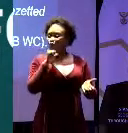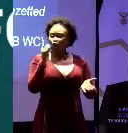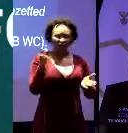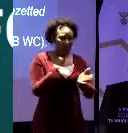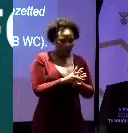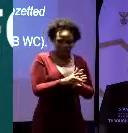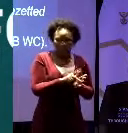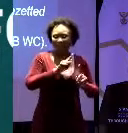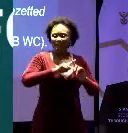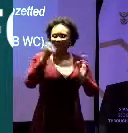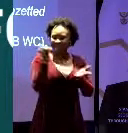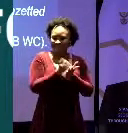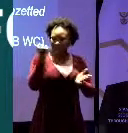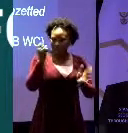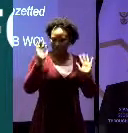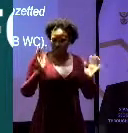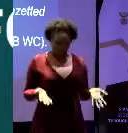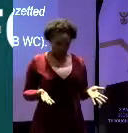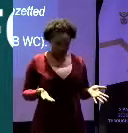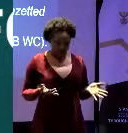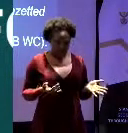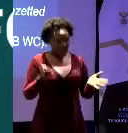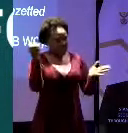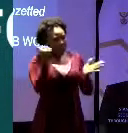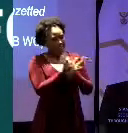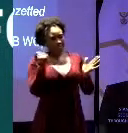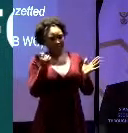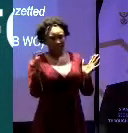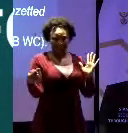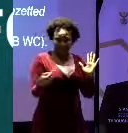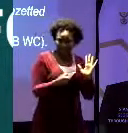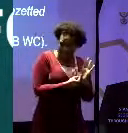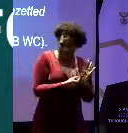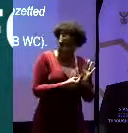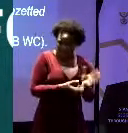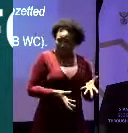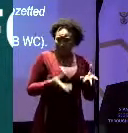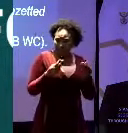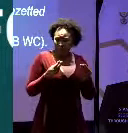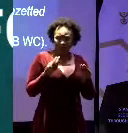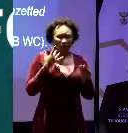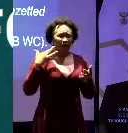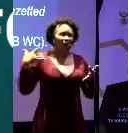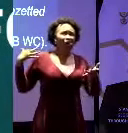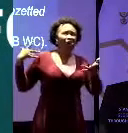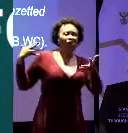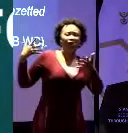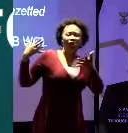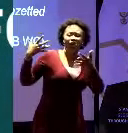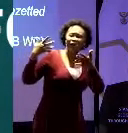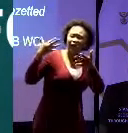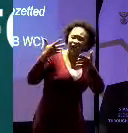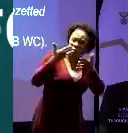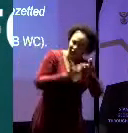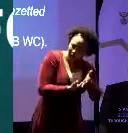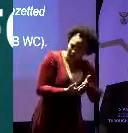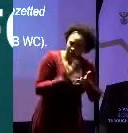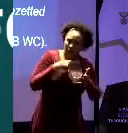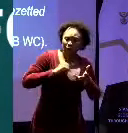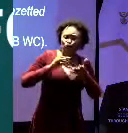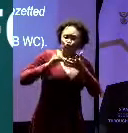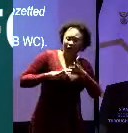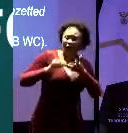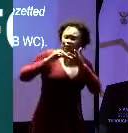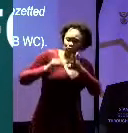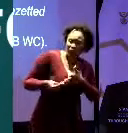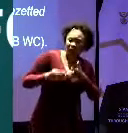acknowledge it. Just getting that acknowledgement took us towards the end of our term, not for lack of trying. I